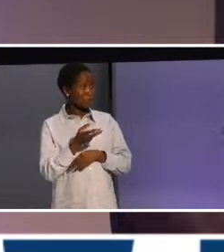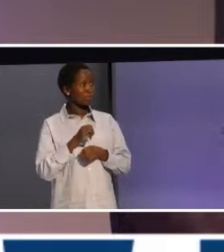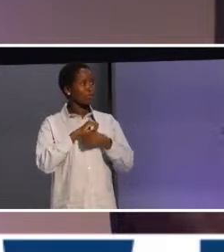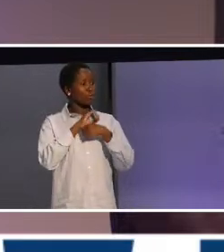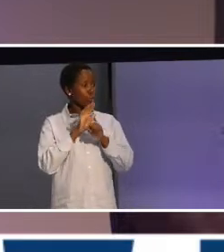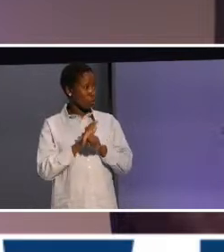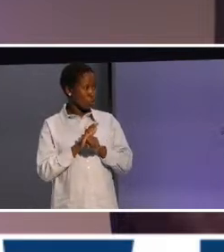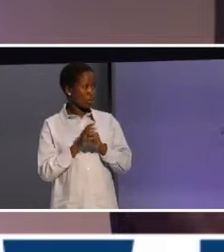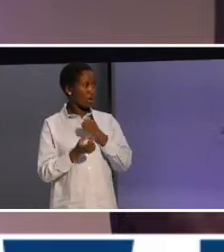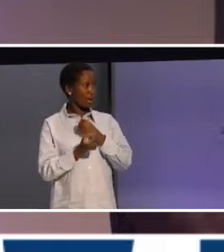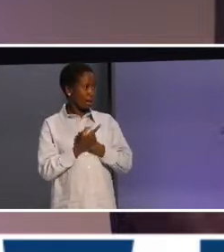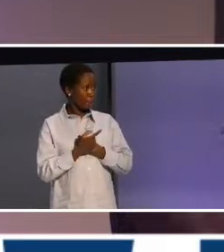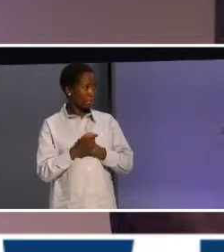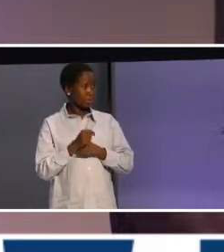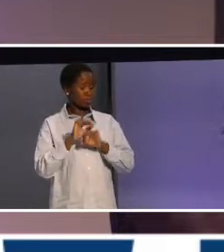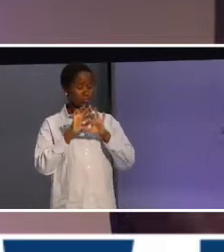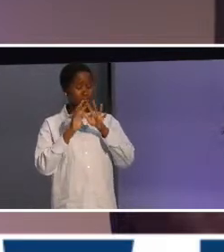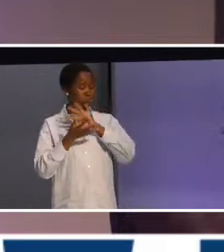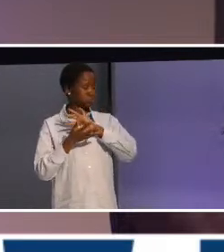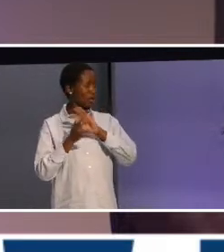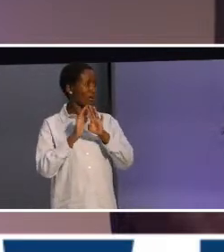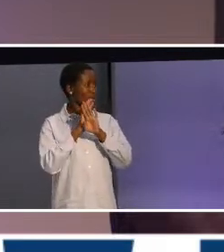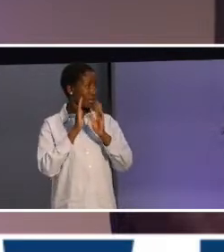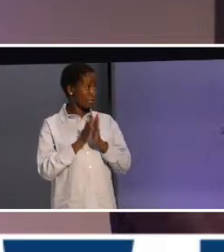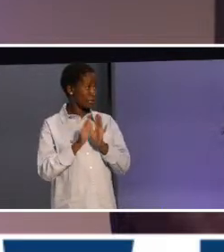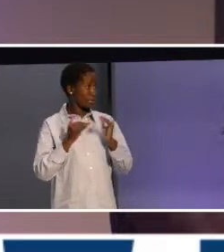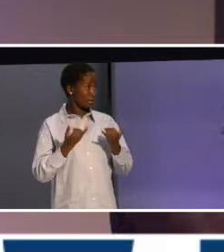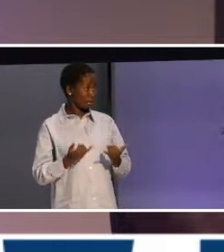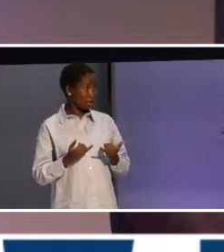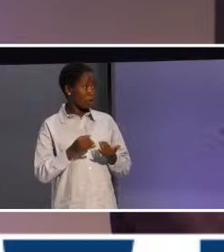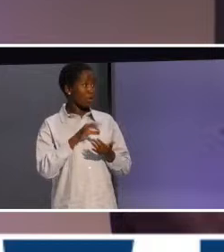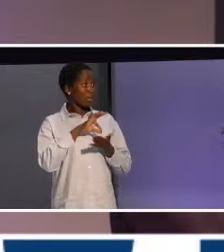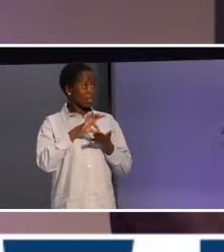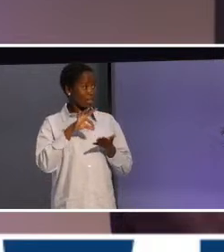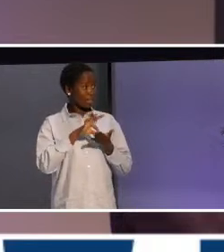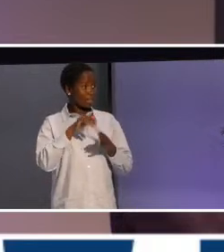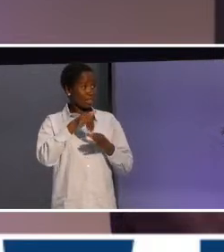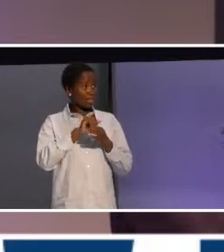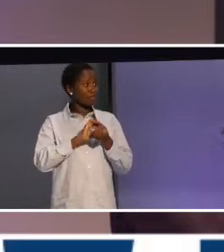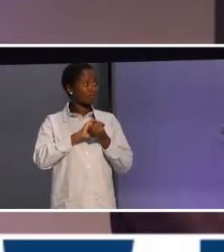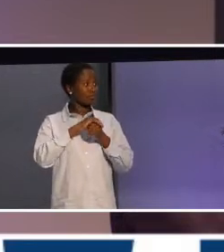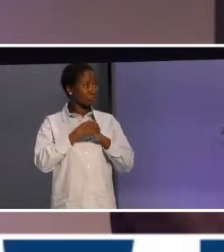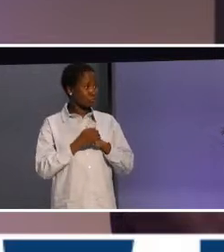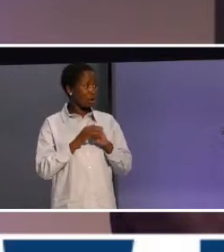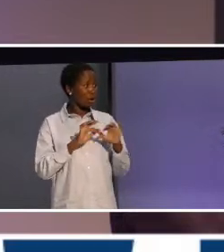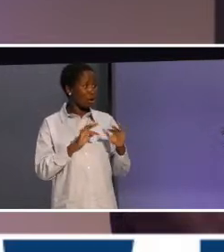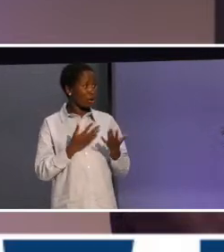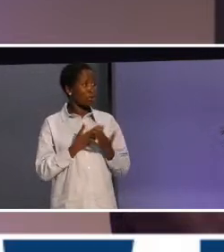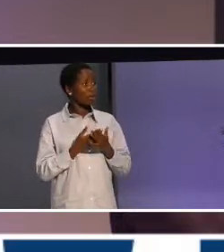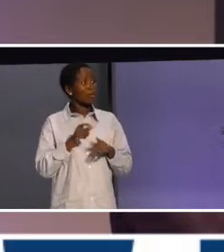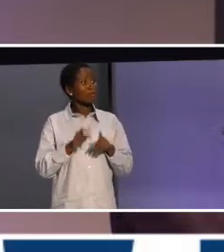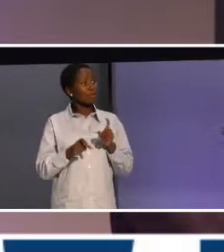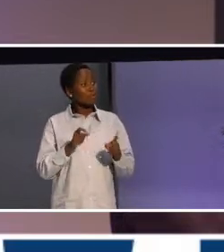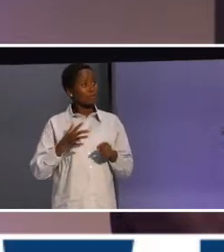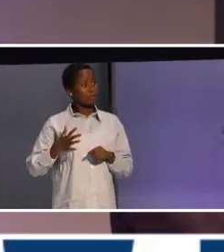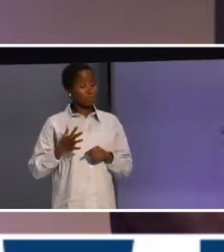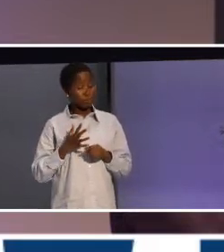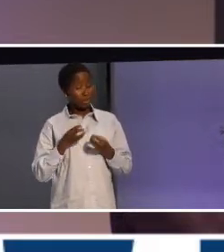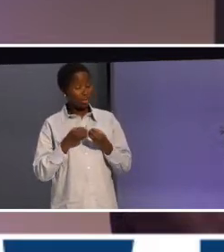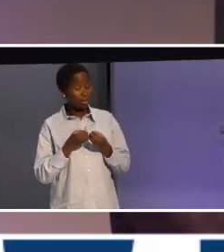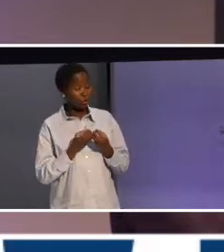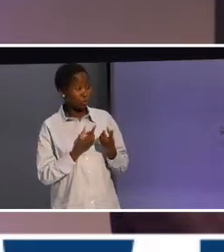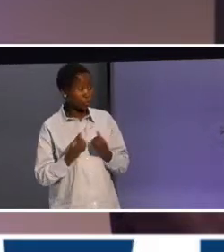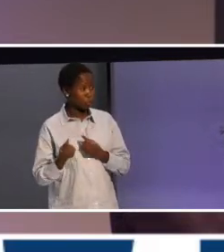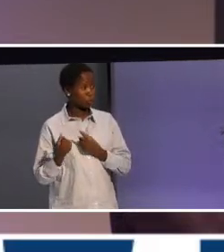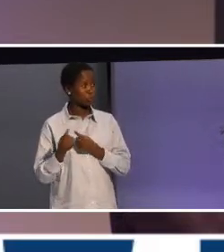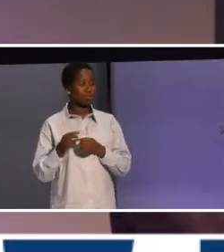polity. Elections shape up the will of the people that constitutes the base of political authority for any democratic